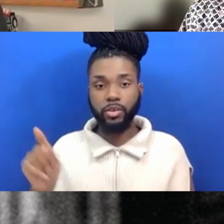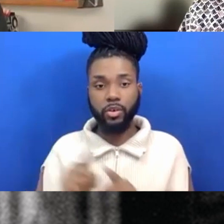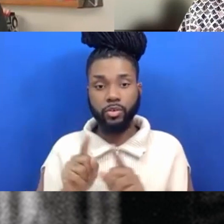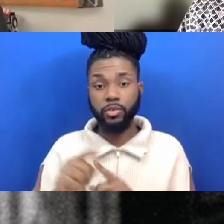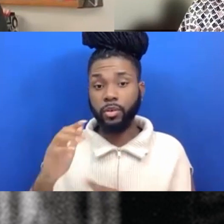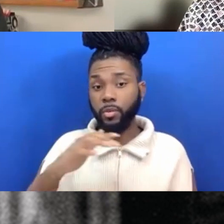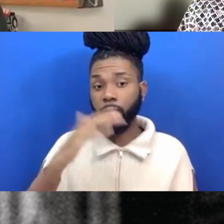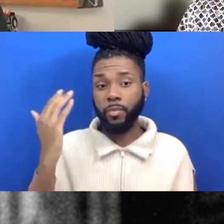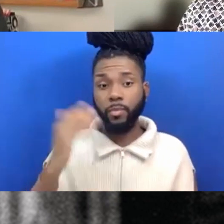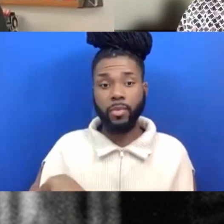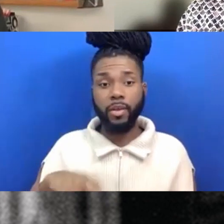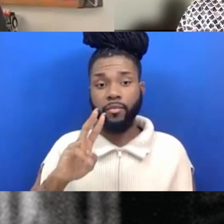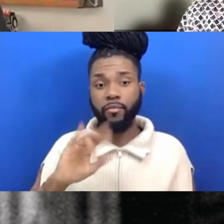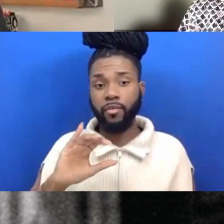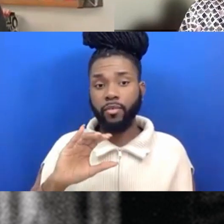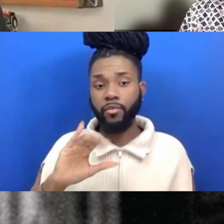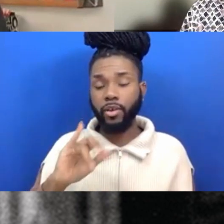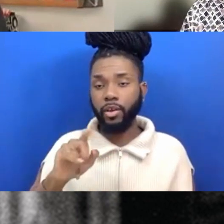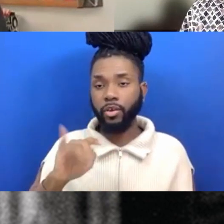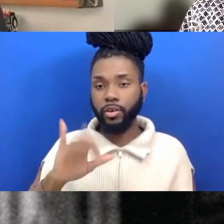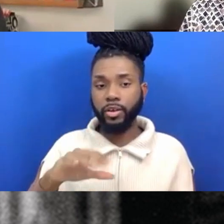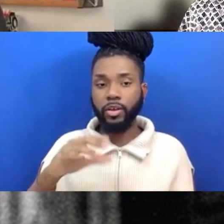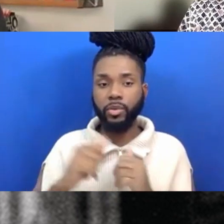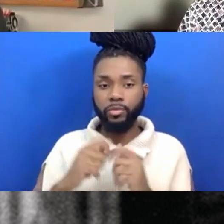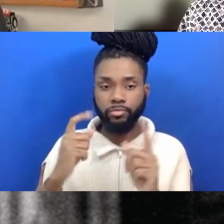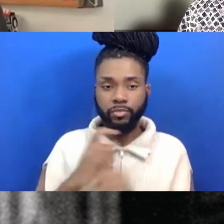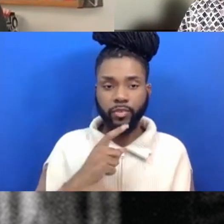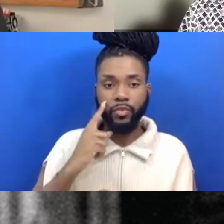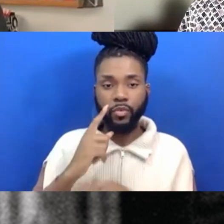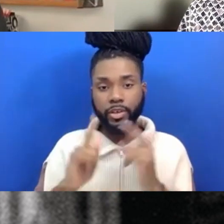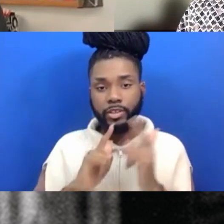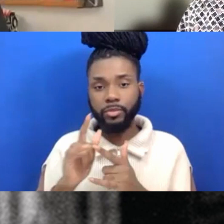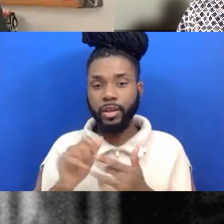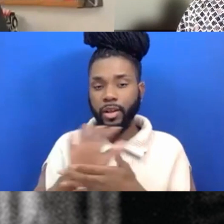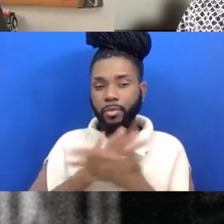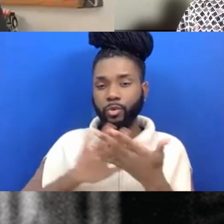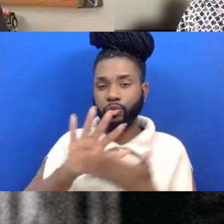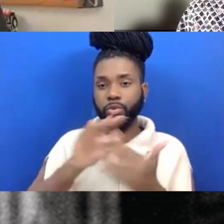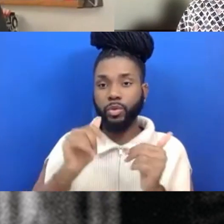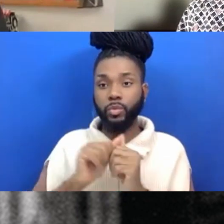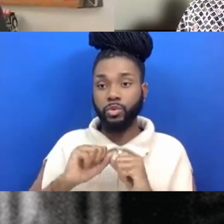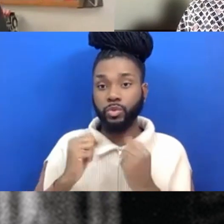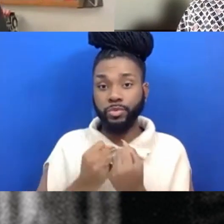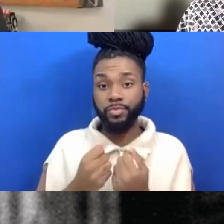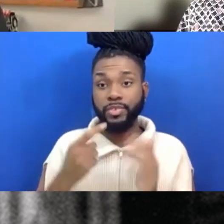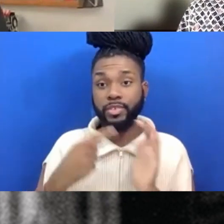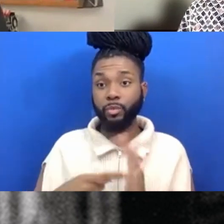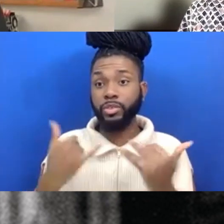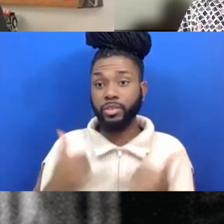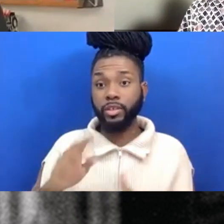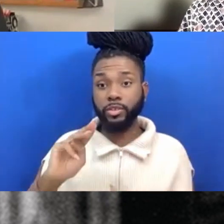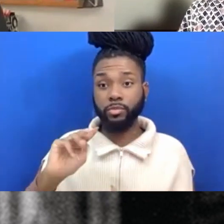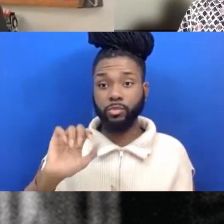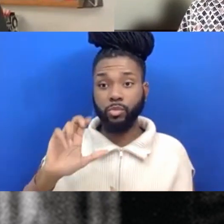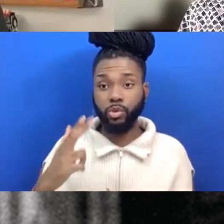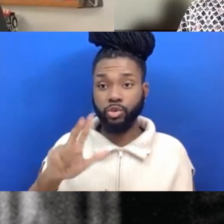and ambiguities of Black sociality. I mean, for example, today is March 3rd. 33